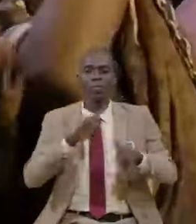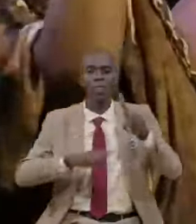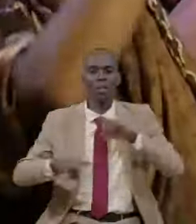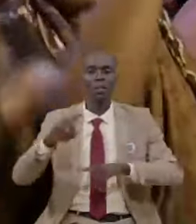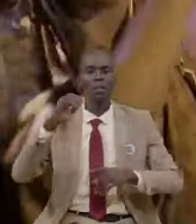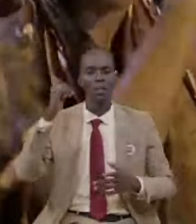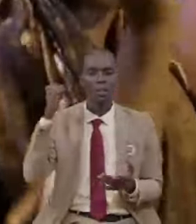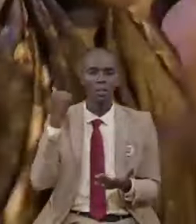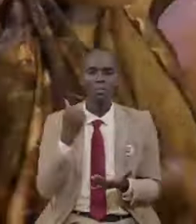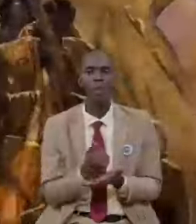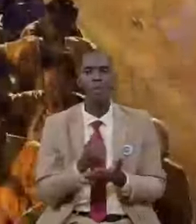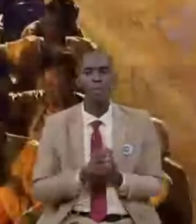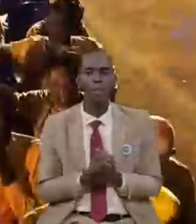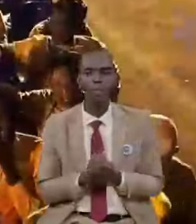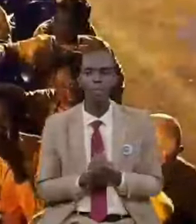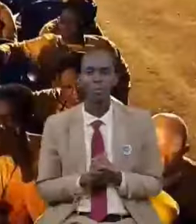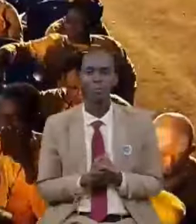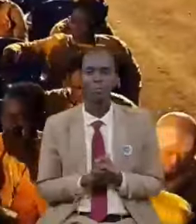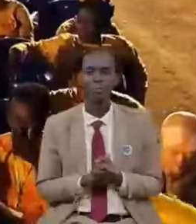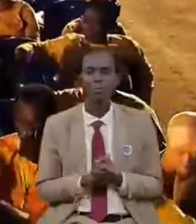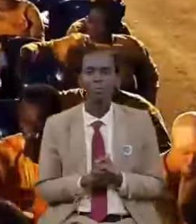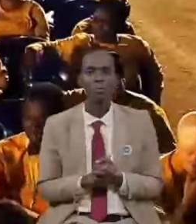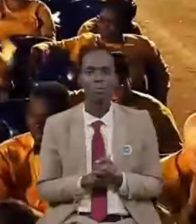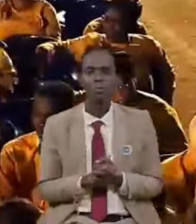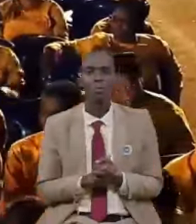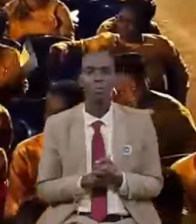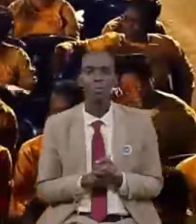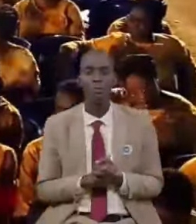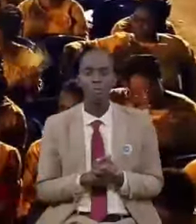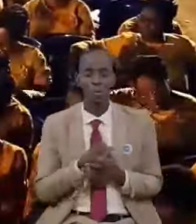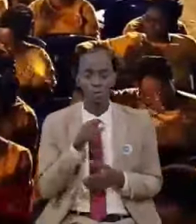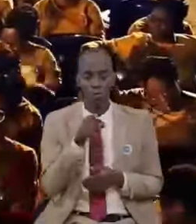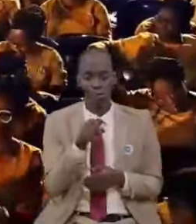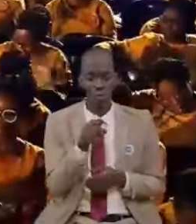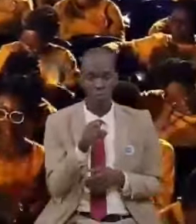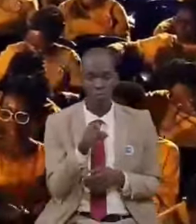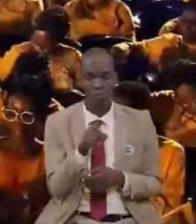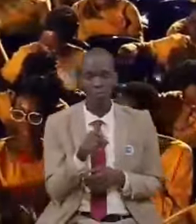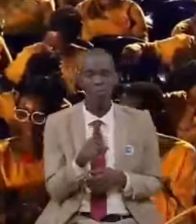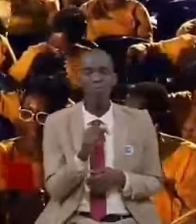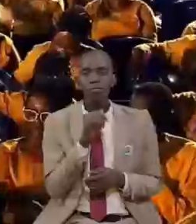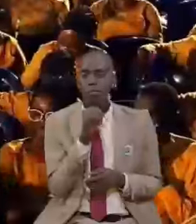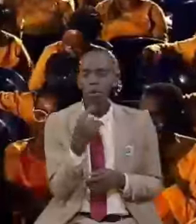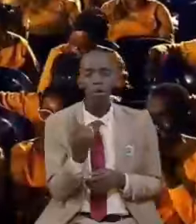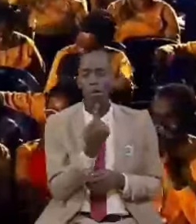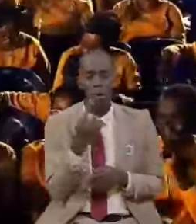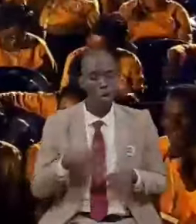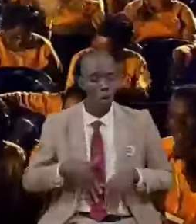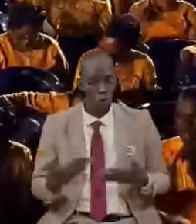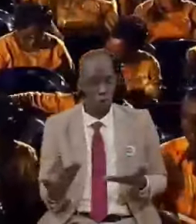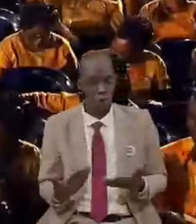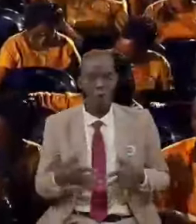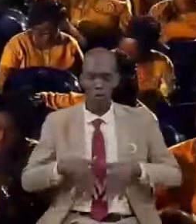He that confesseth, not just to confess, but and also to forsake. You are now